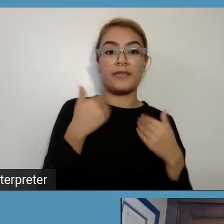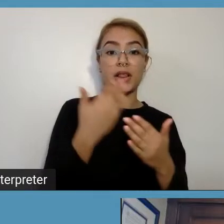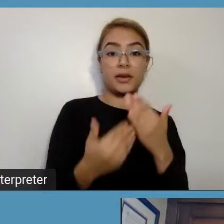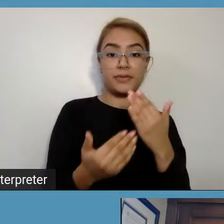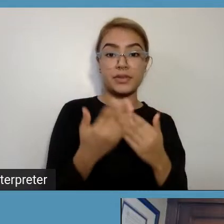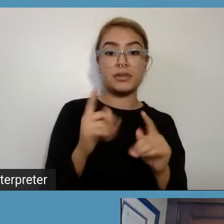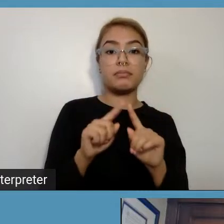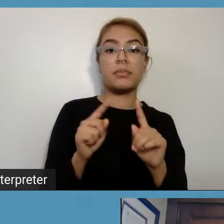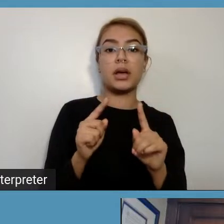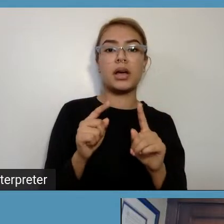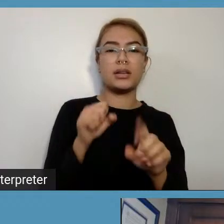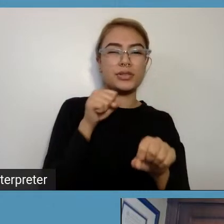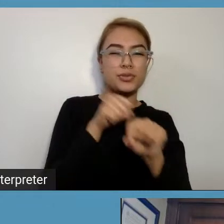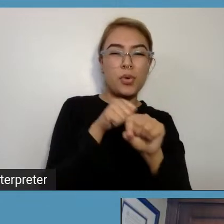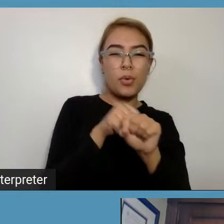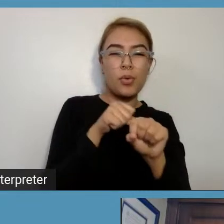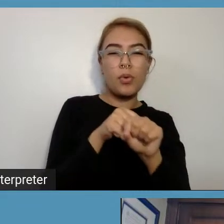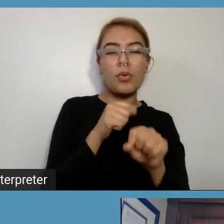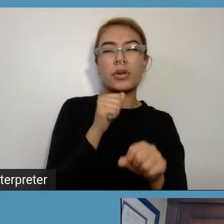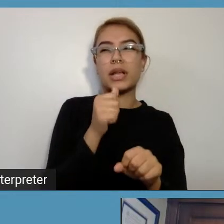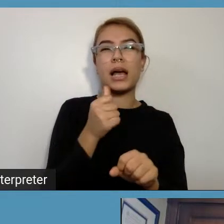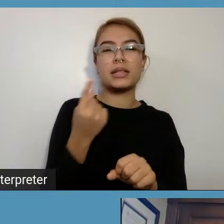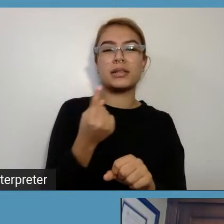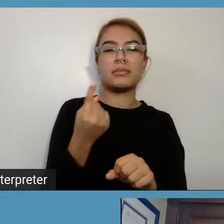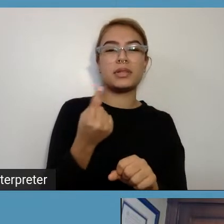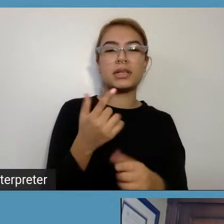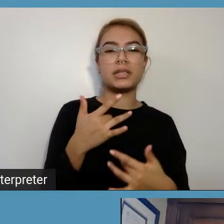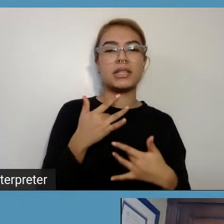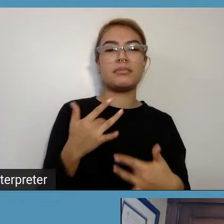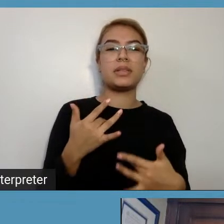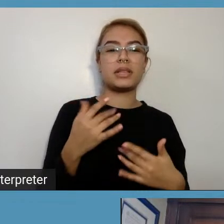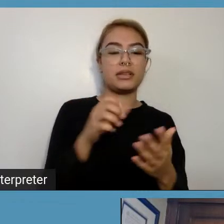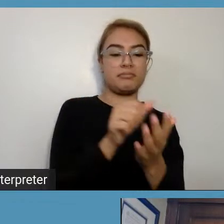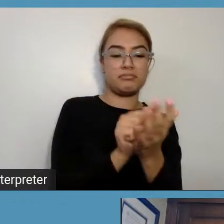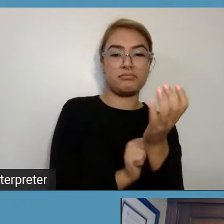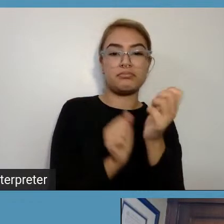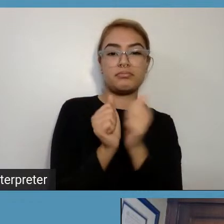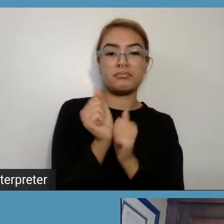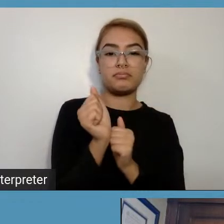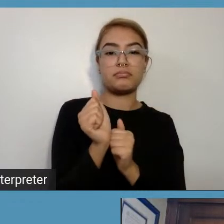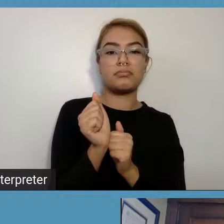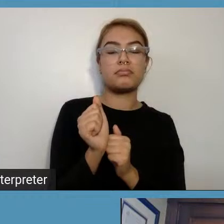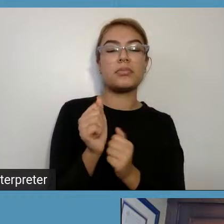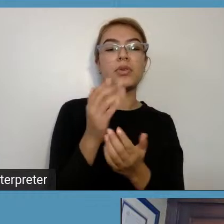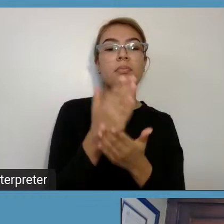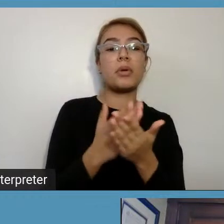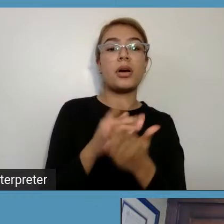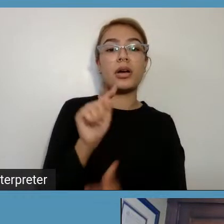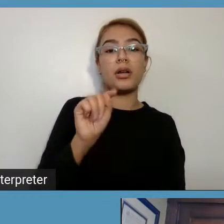but it was like stone. It wasn't something that I would usually put gloves on. It was part of a tomahawk.